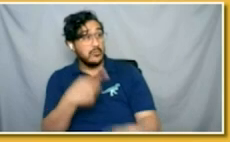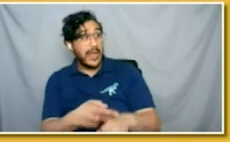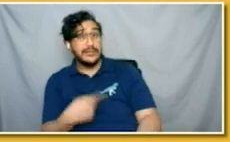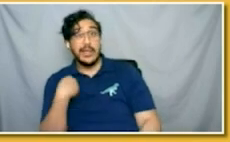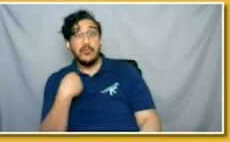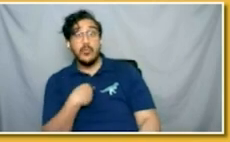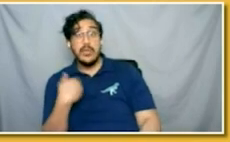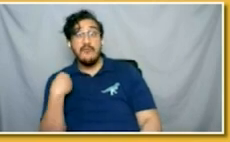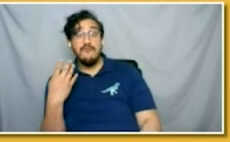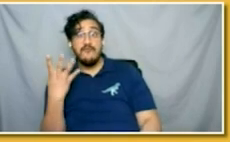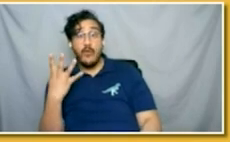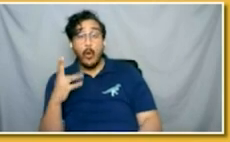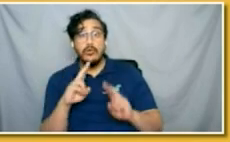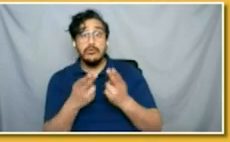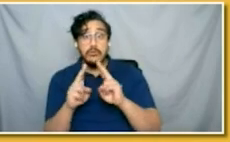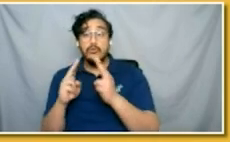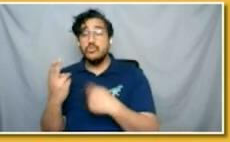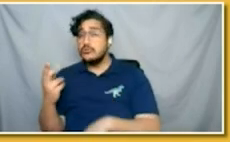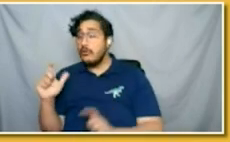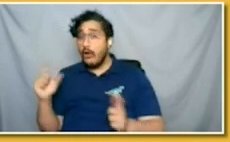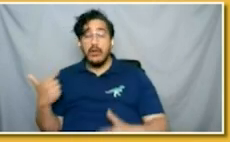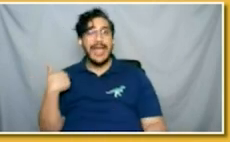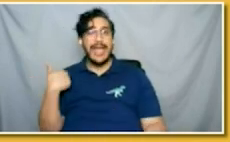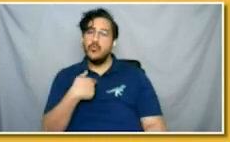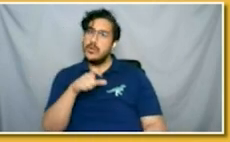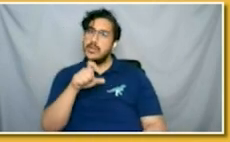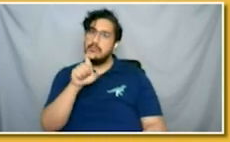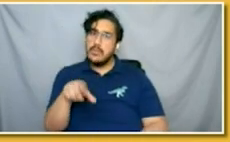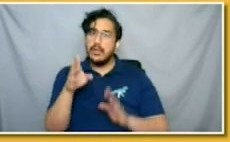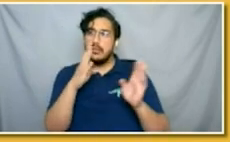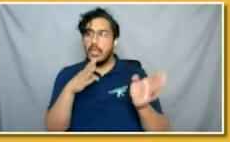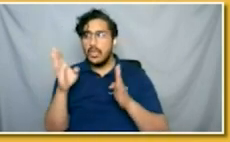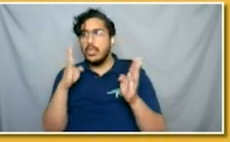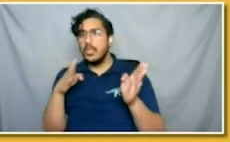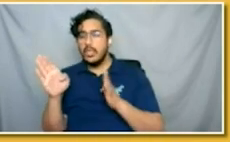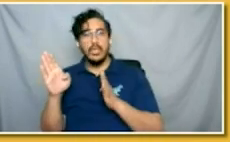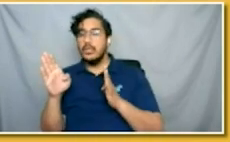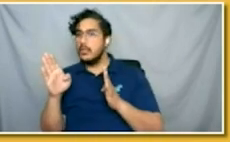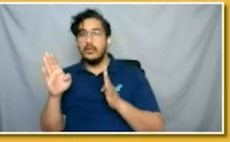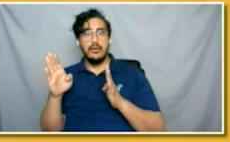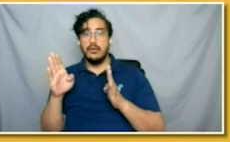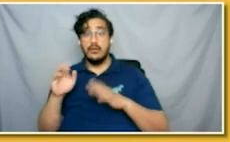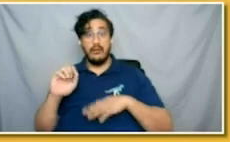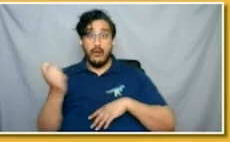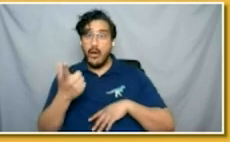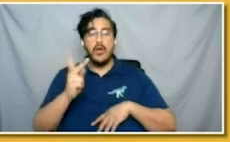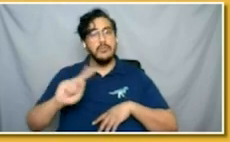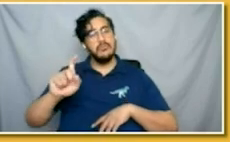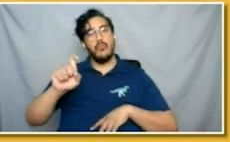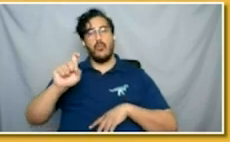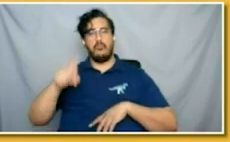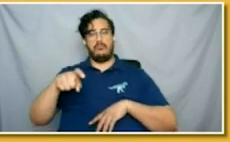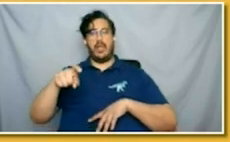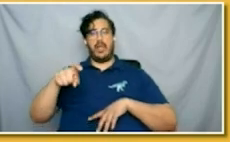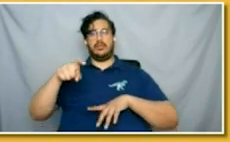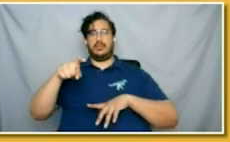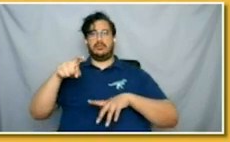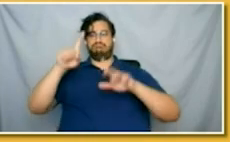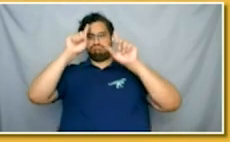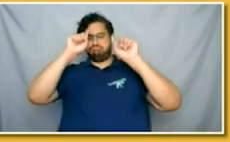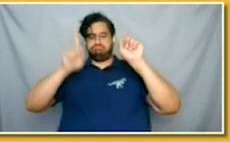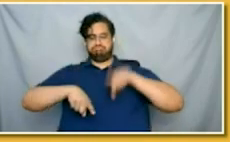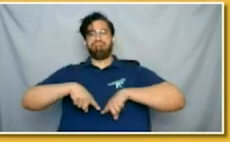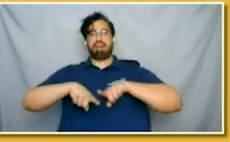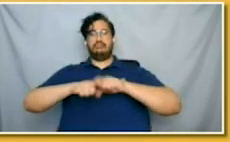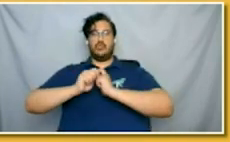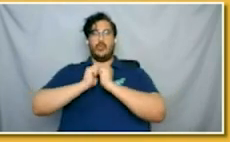to really get into an organizing mode. I mean, everybody's got to stick together and get the message out. You know,